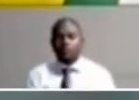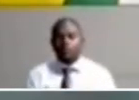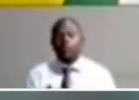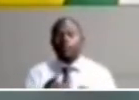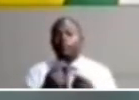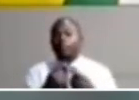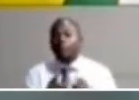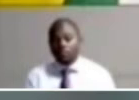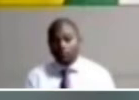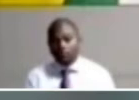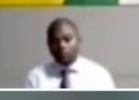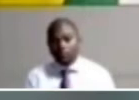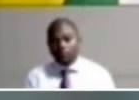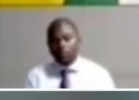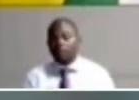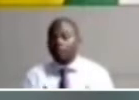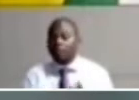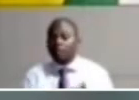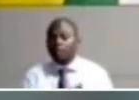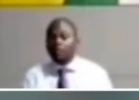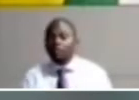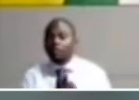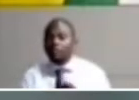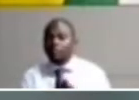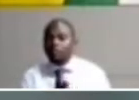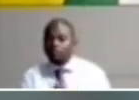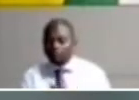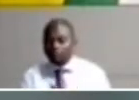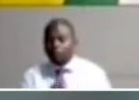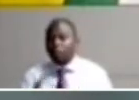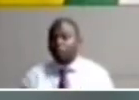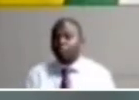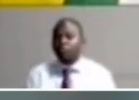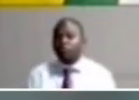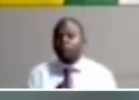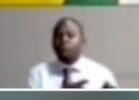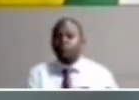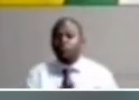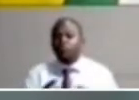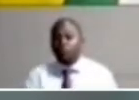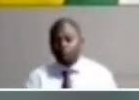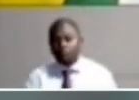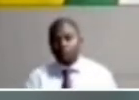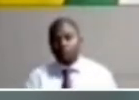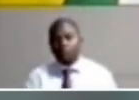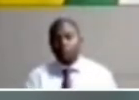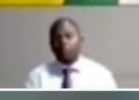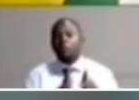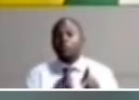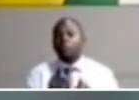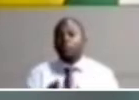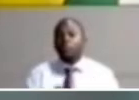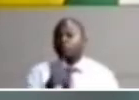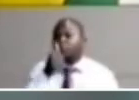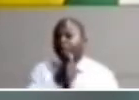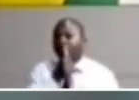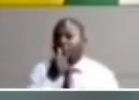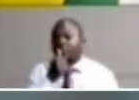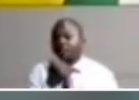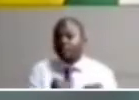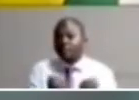Instead, that problem was taking new forms. The people with private